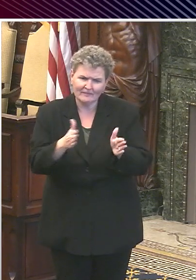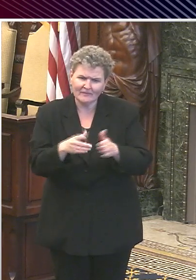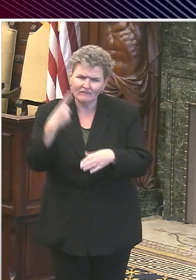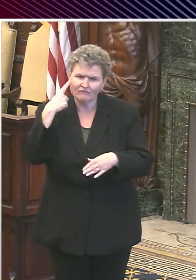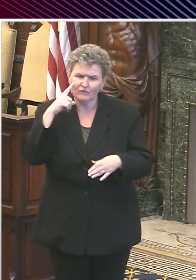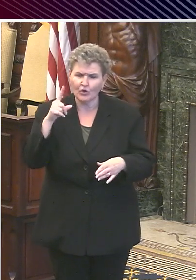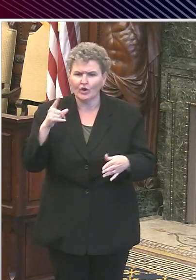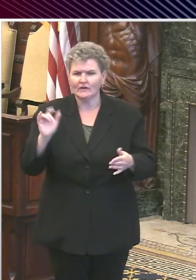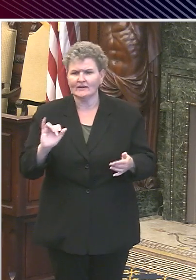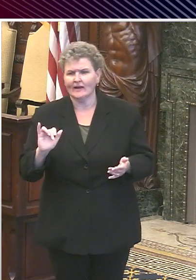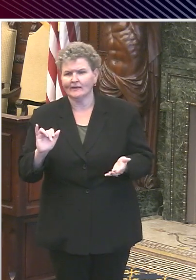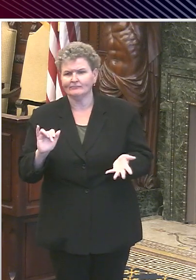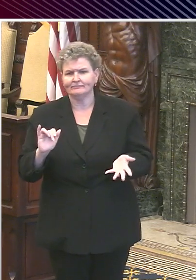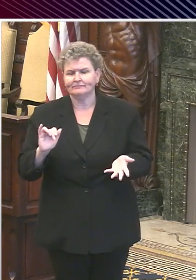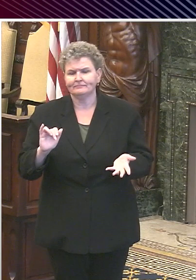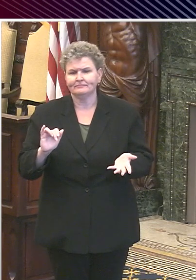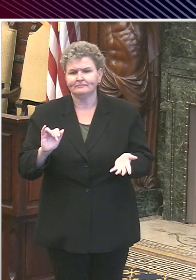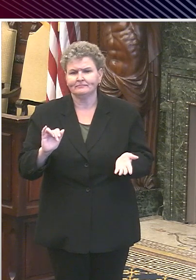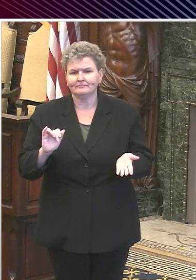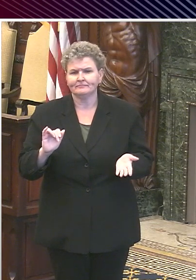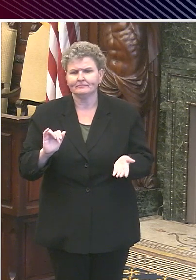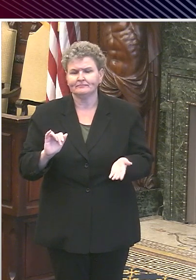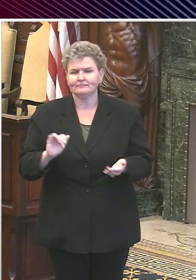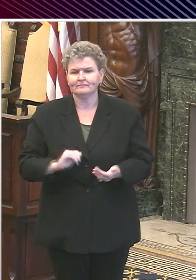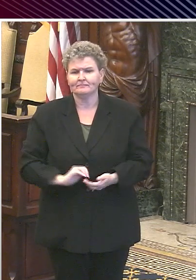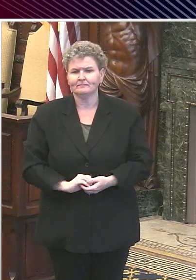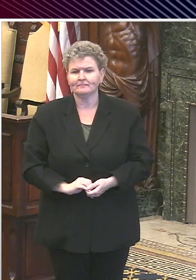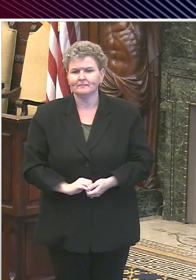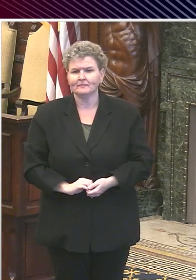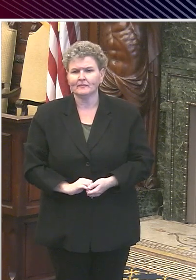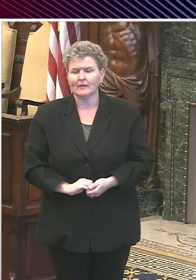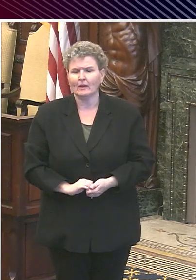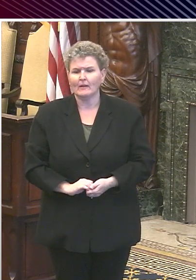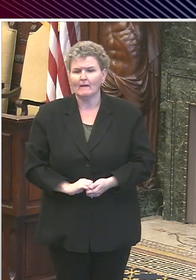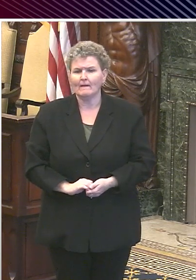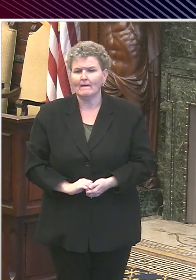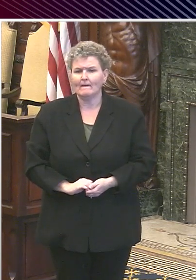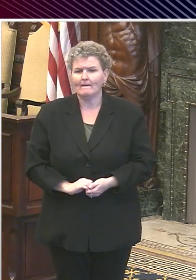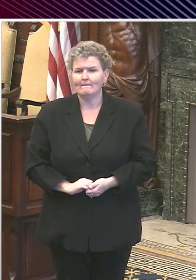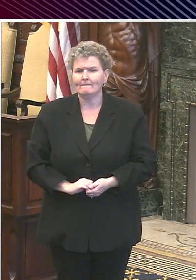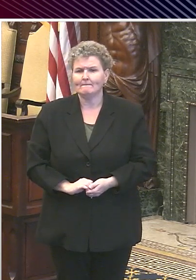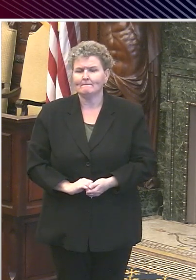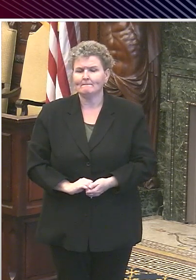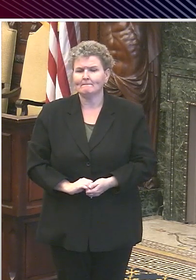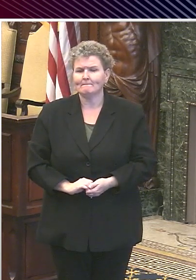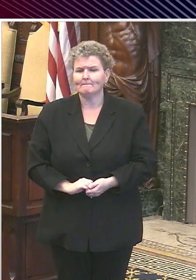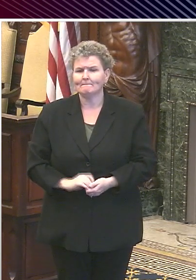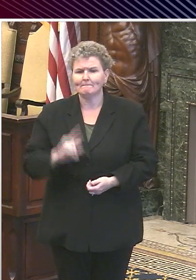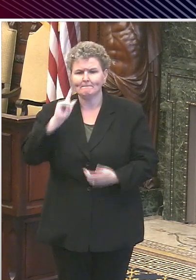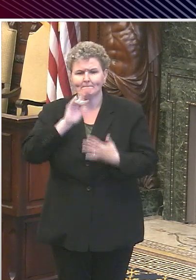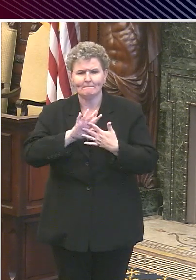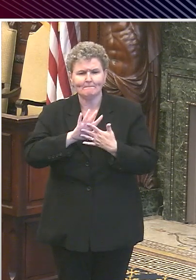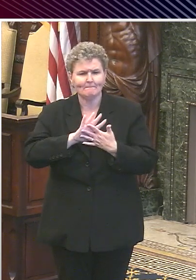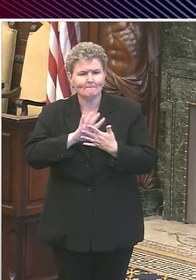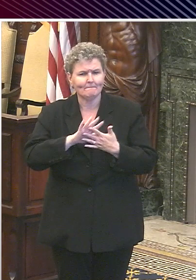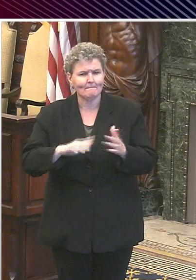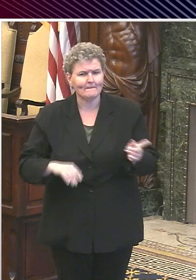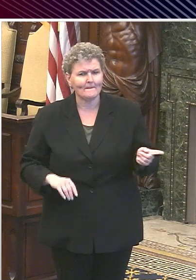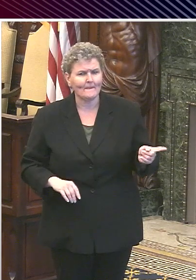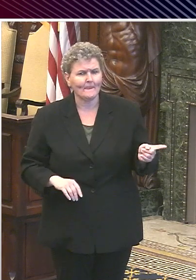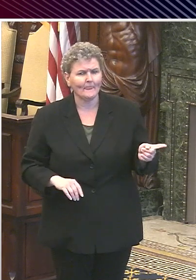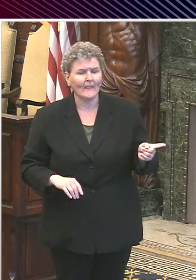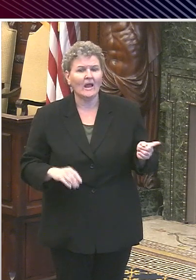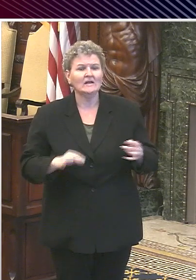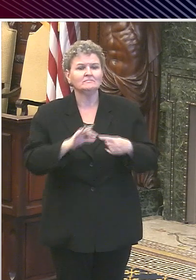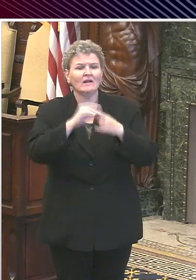say if you see something that really, really freaks you out, like a special number you can call other